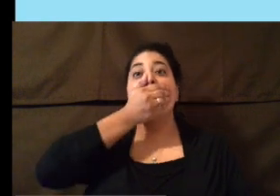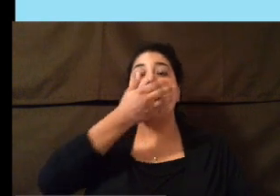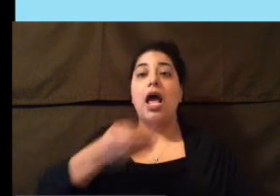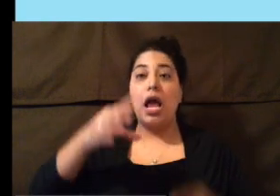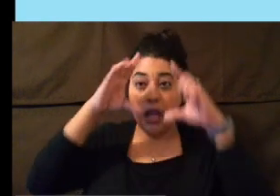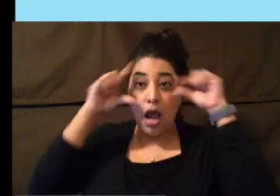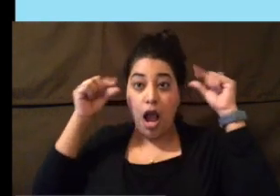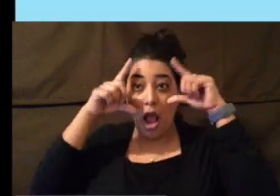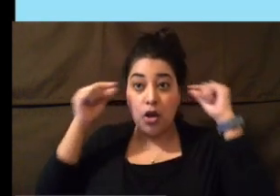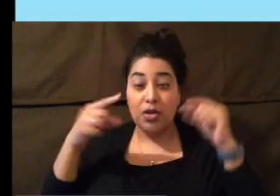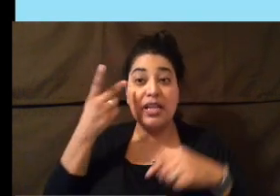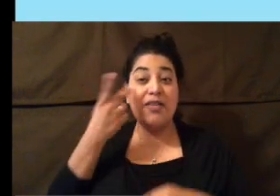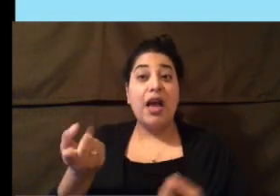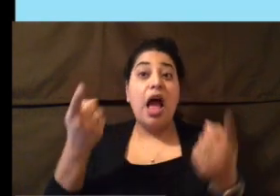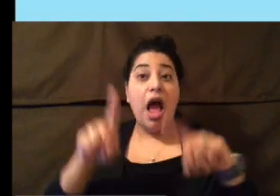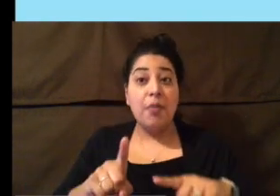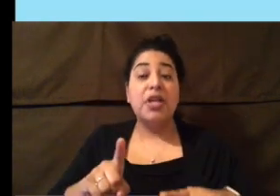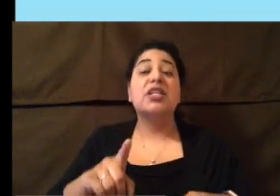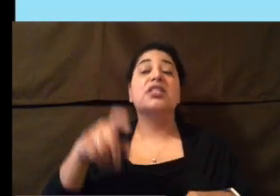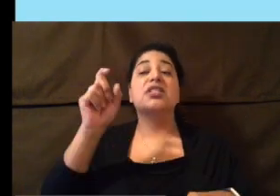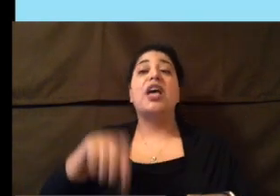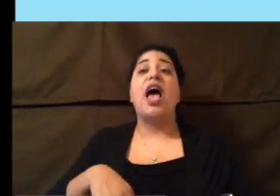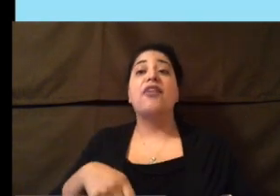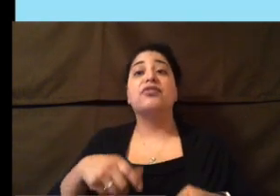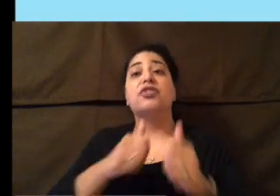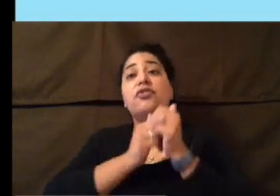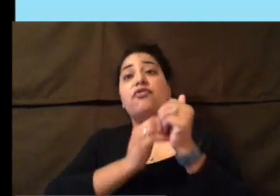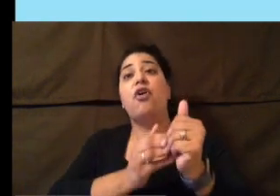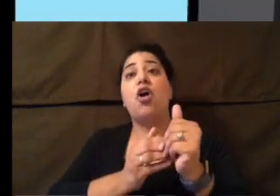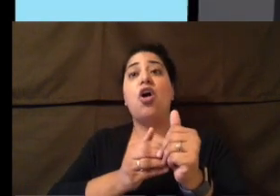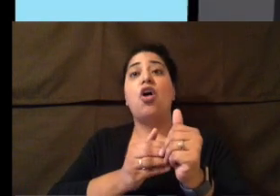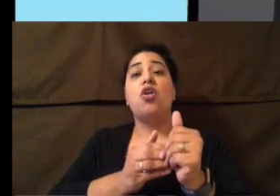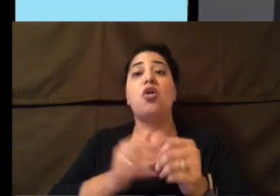of an actual eruption, follow instructions from local authorities.